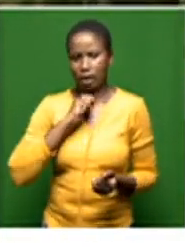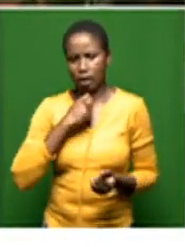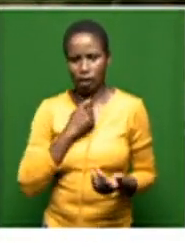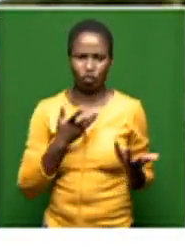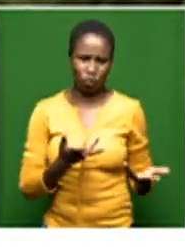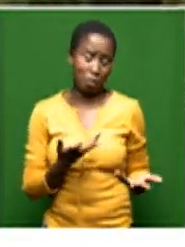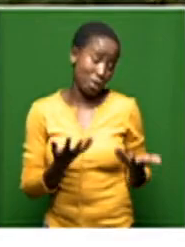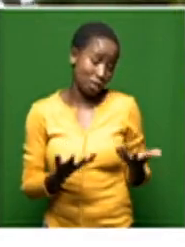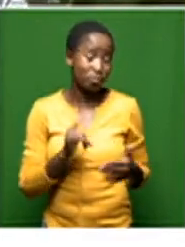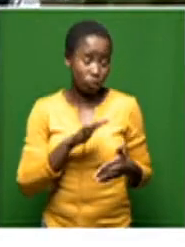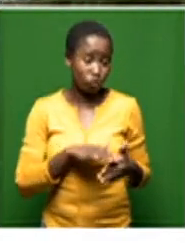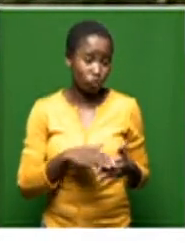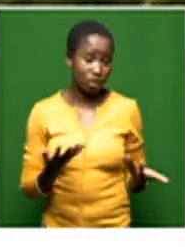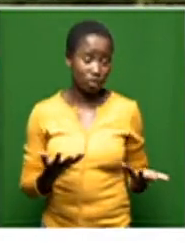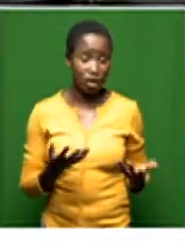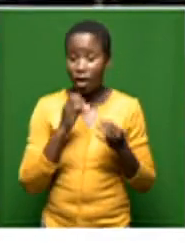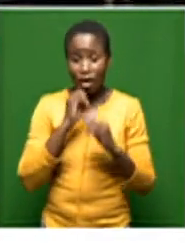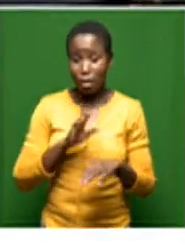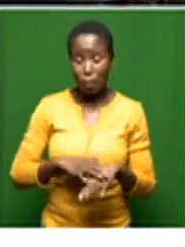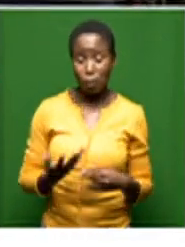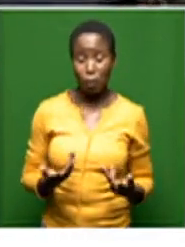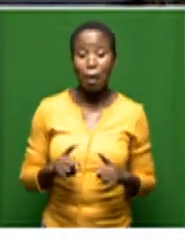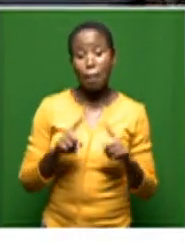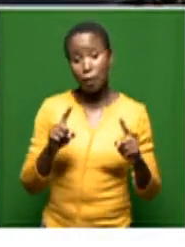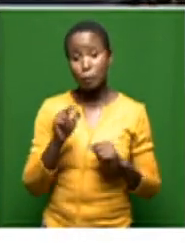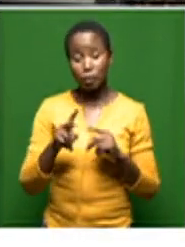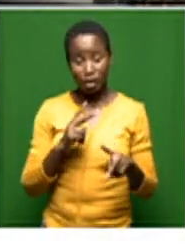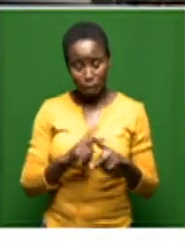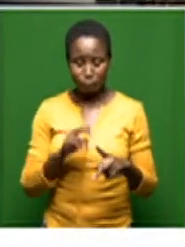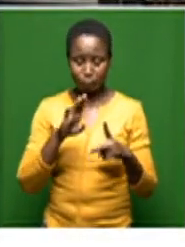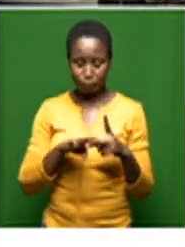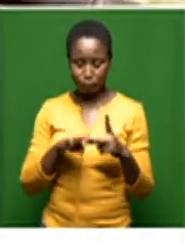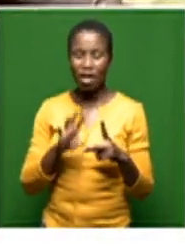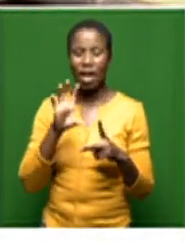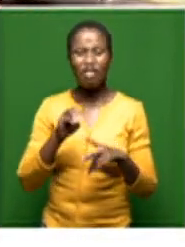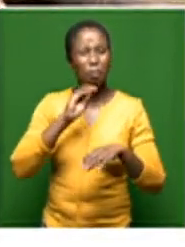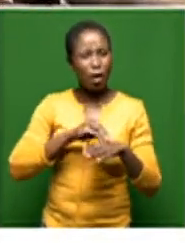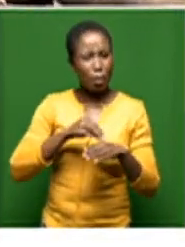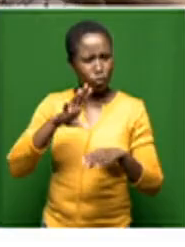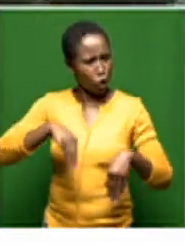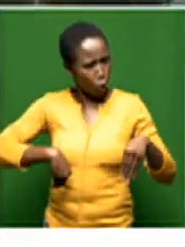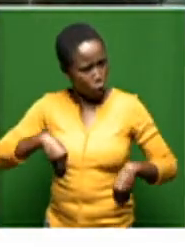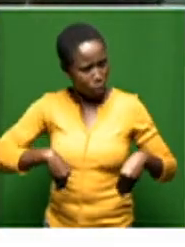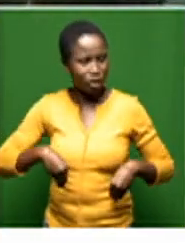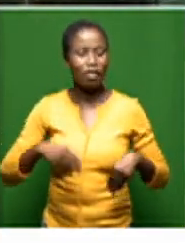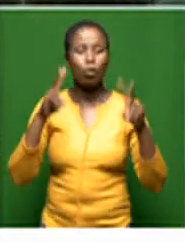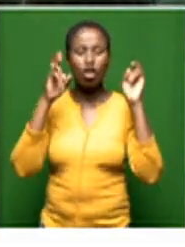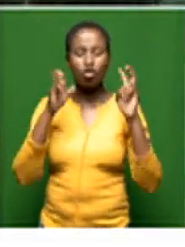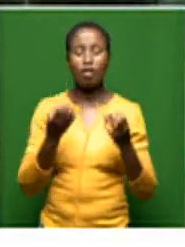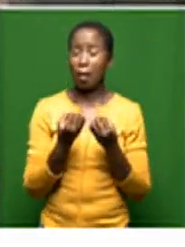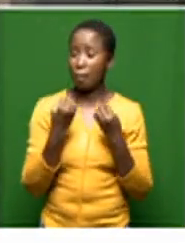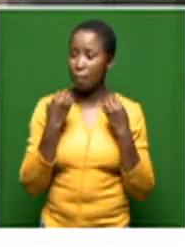challenges. That's the reason, nothing else. But two, there are issues of corruption around this